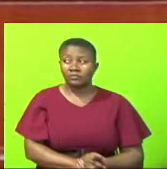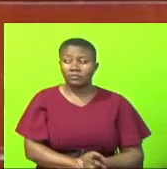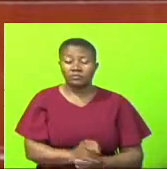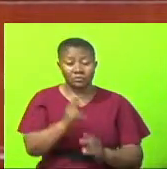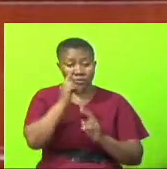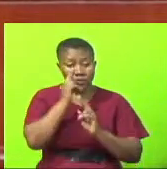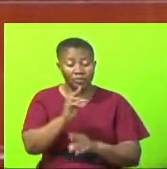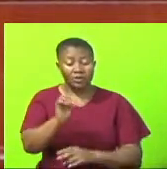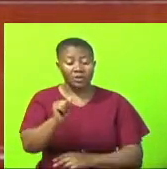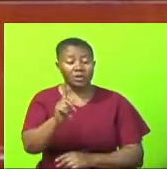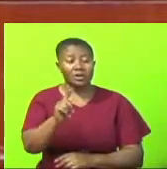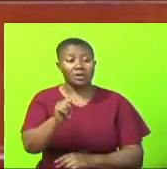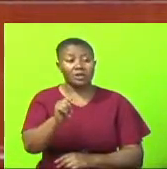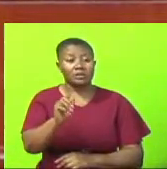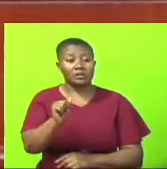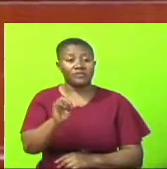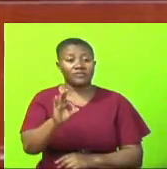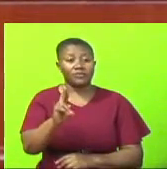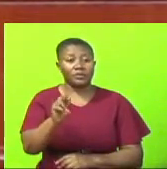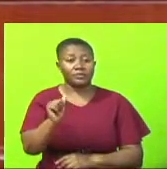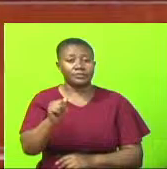Thank you, Mr. Speaker.